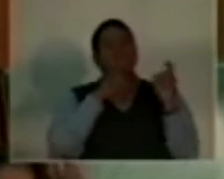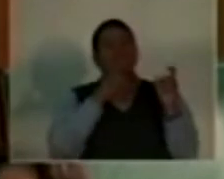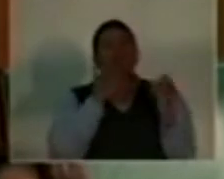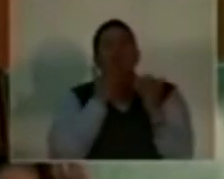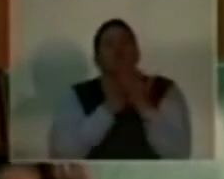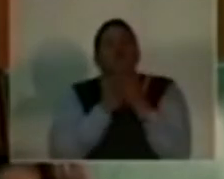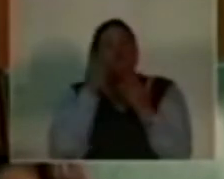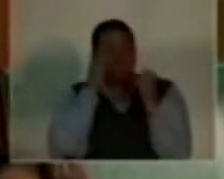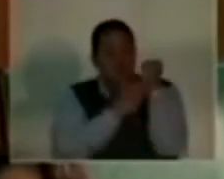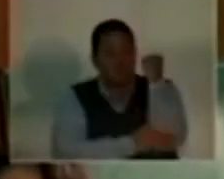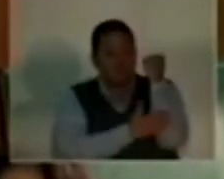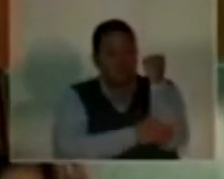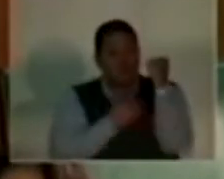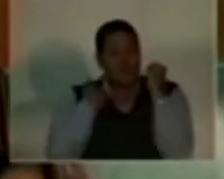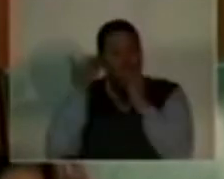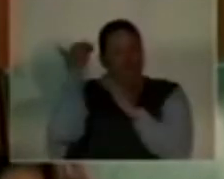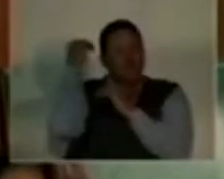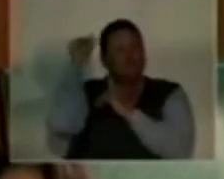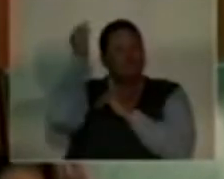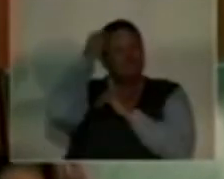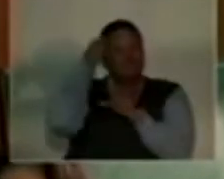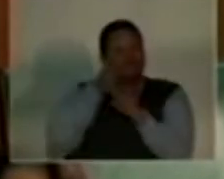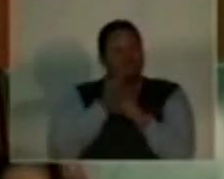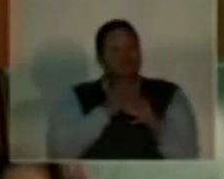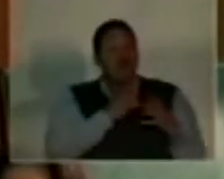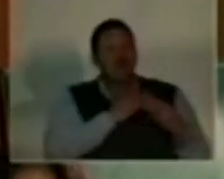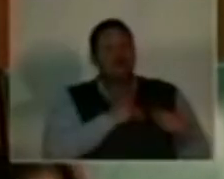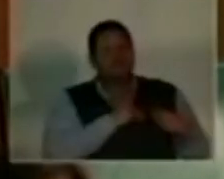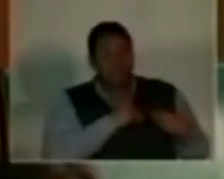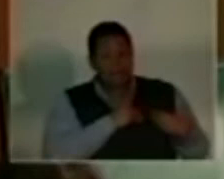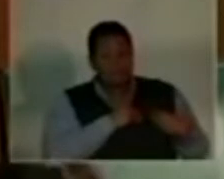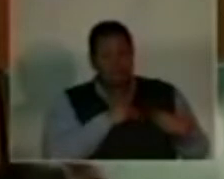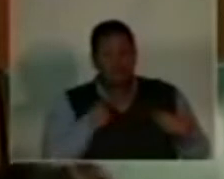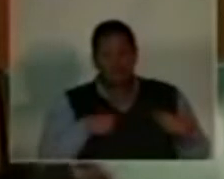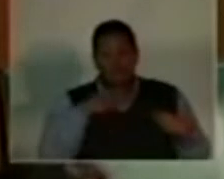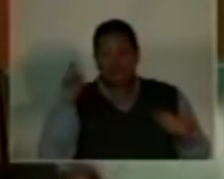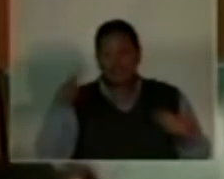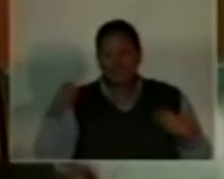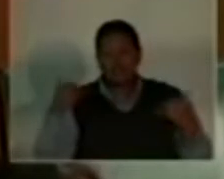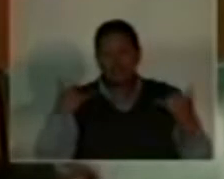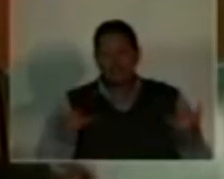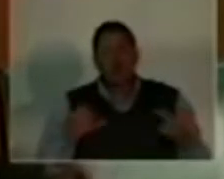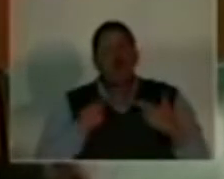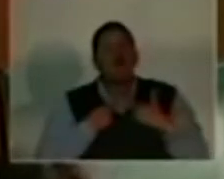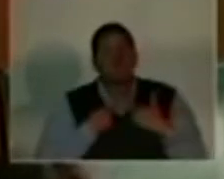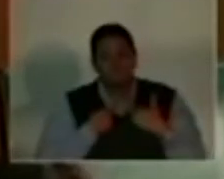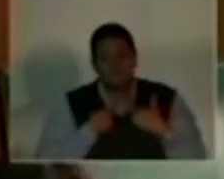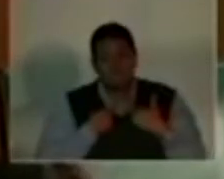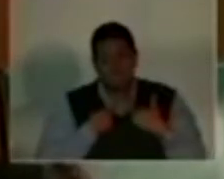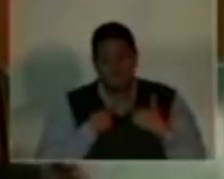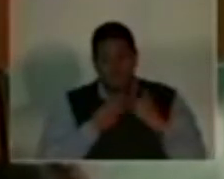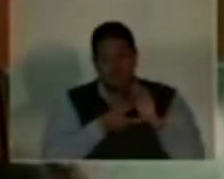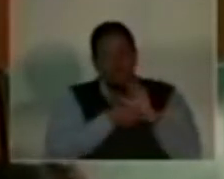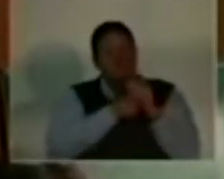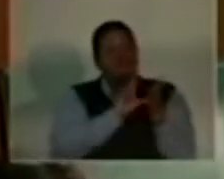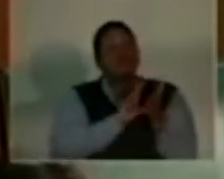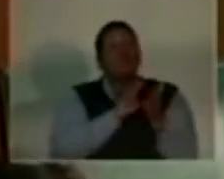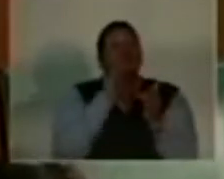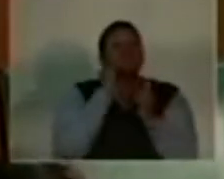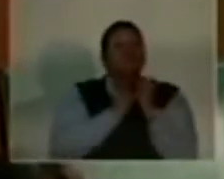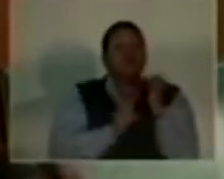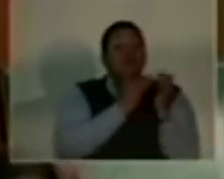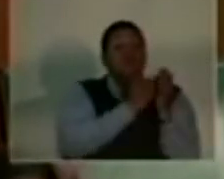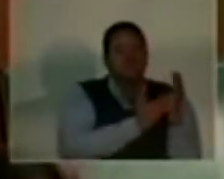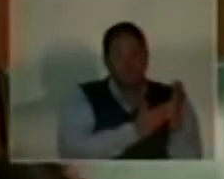Speaker, that if the government accepts the proposition that we need to now have a review of the last